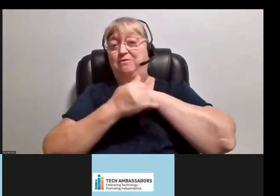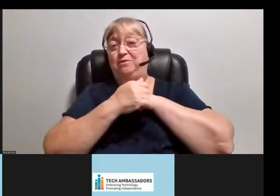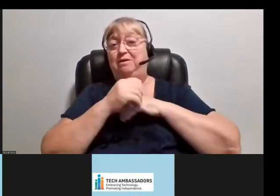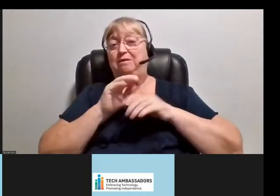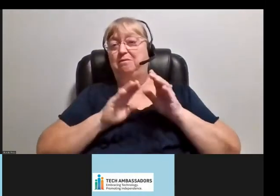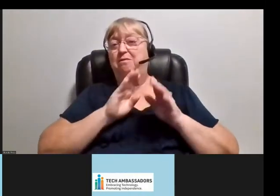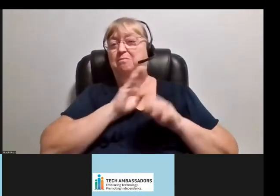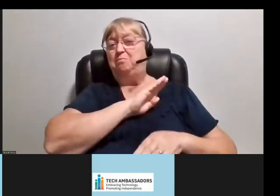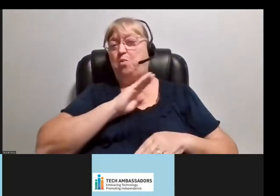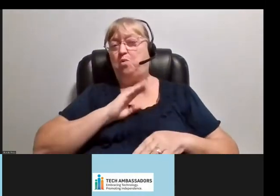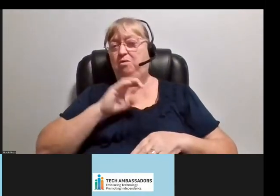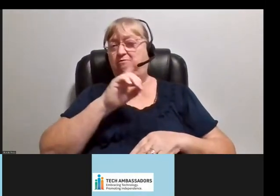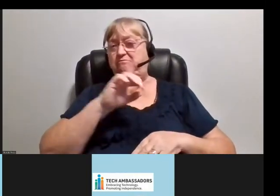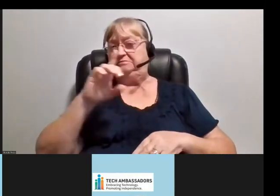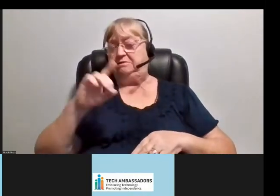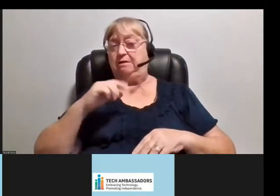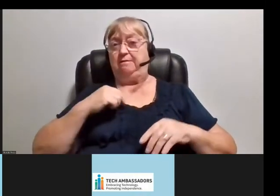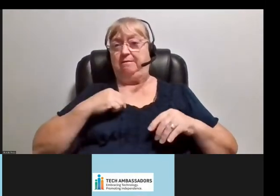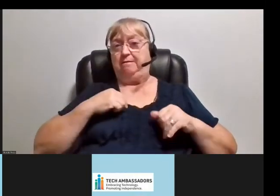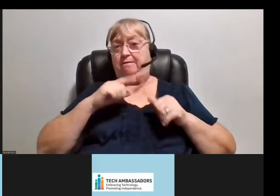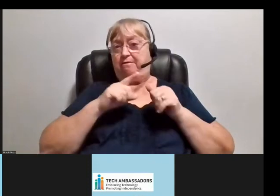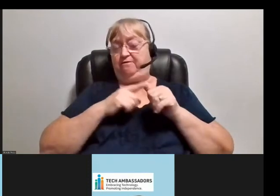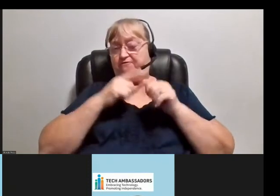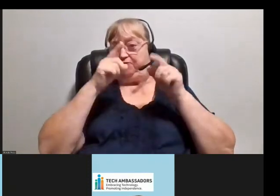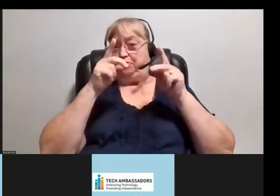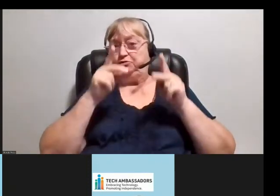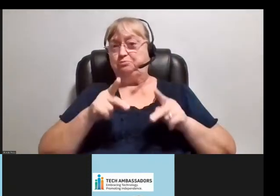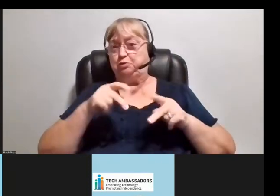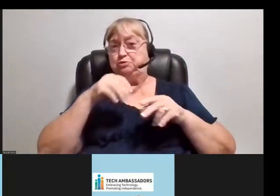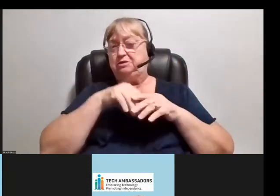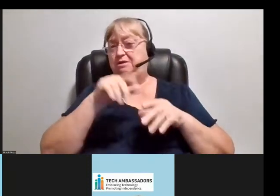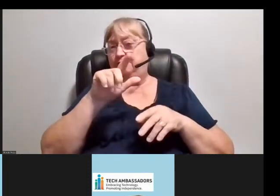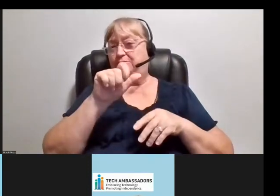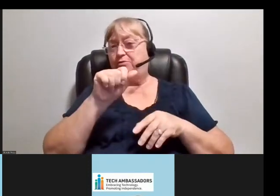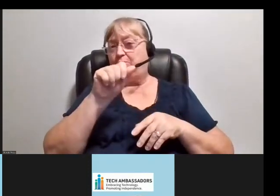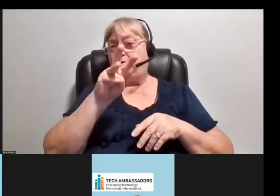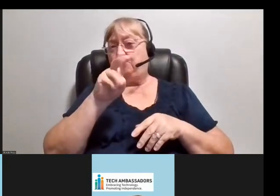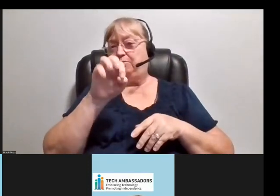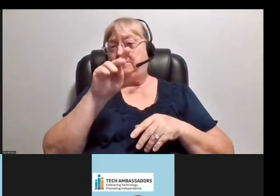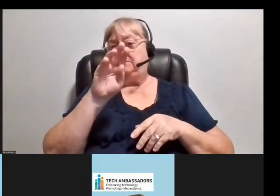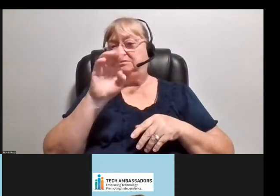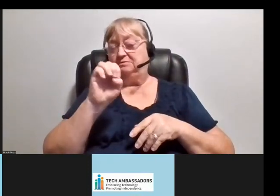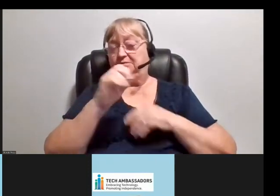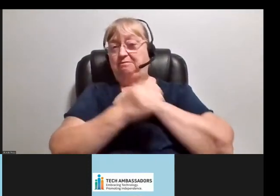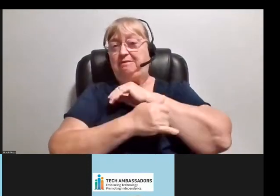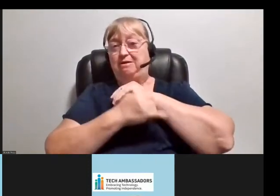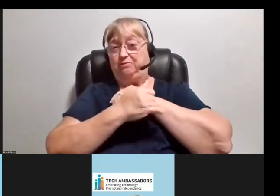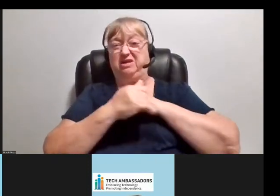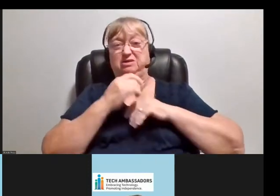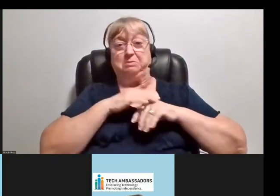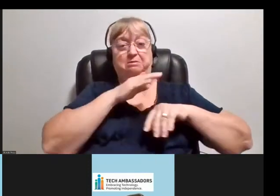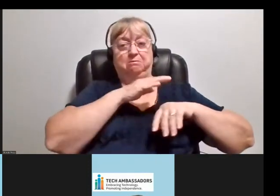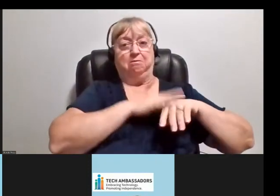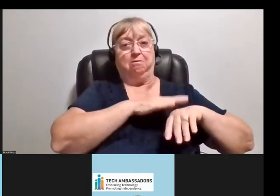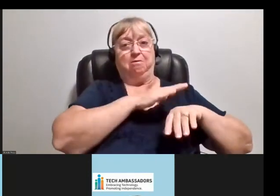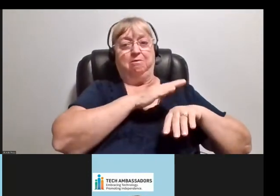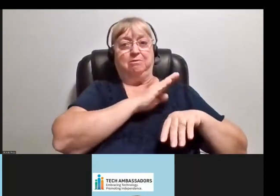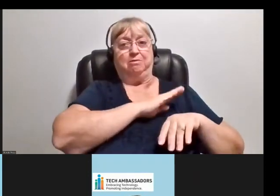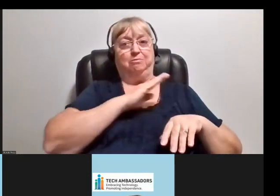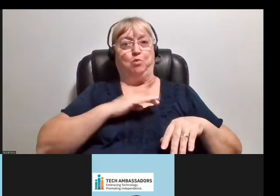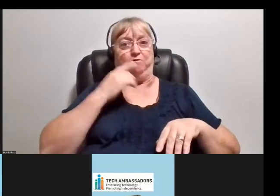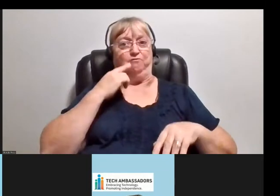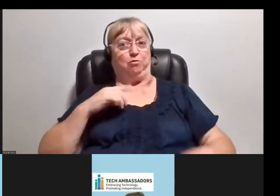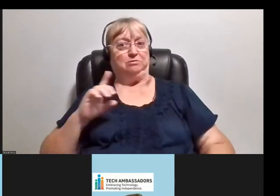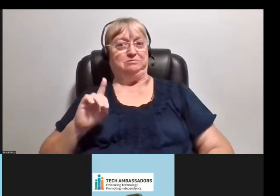I'm the first person in Lawrence County to be on the board of